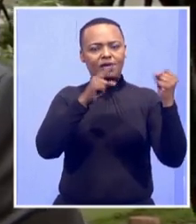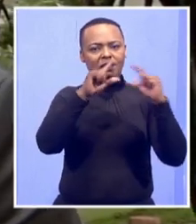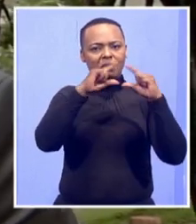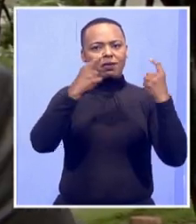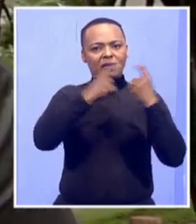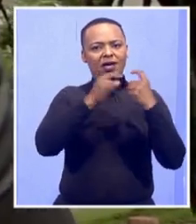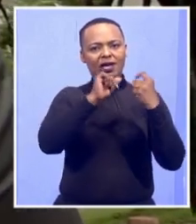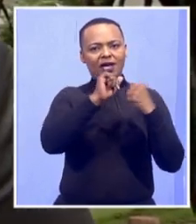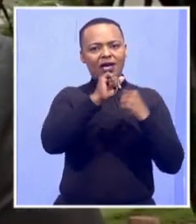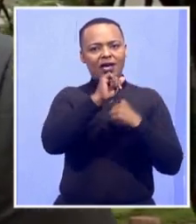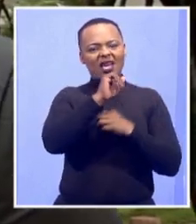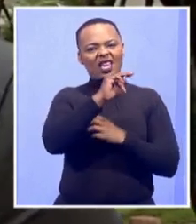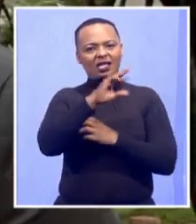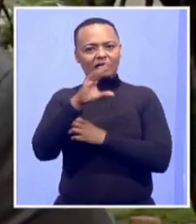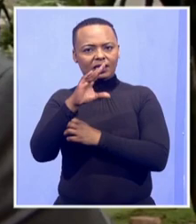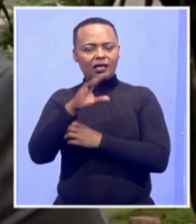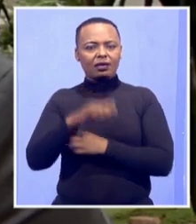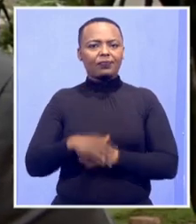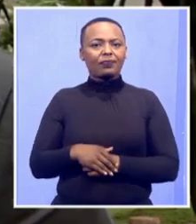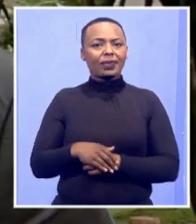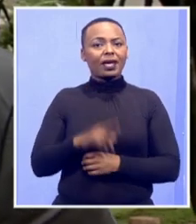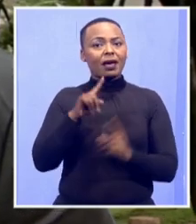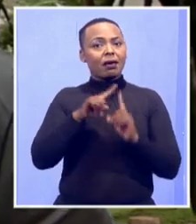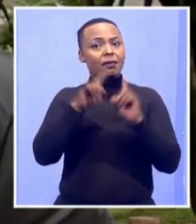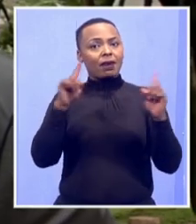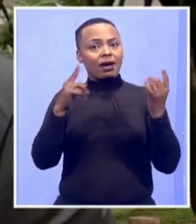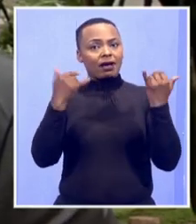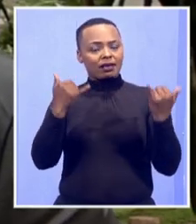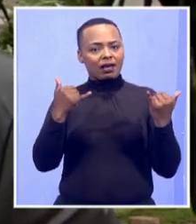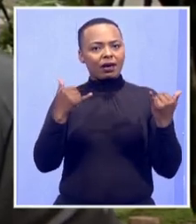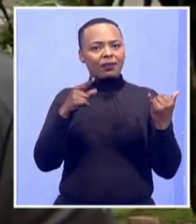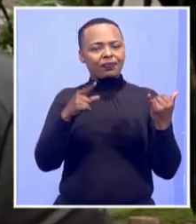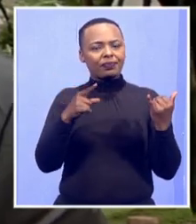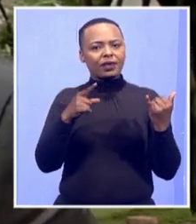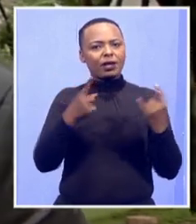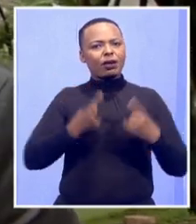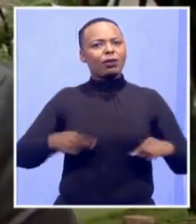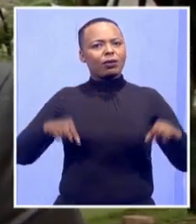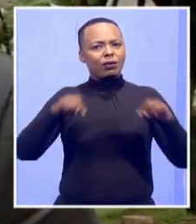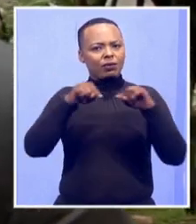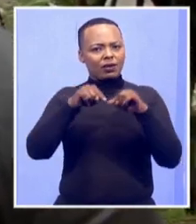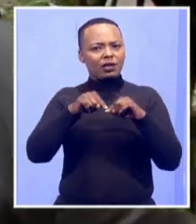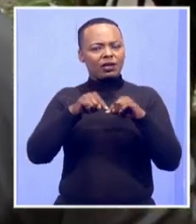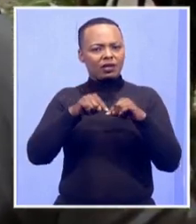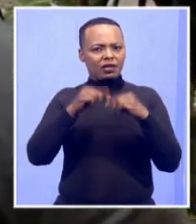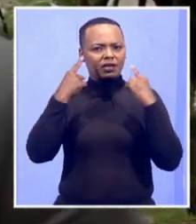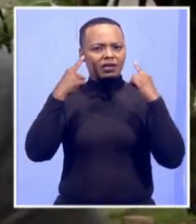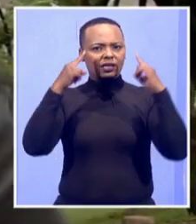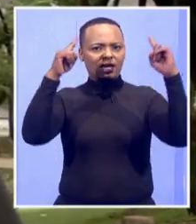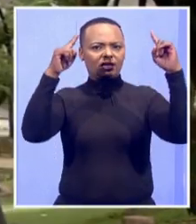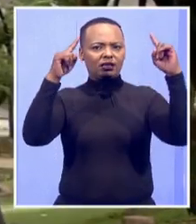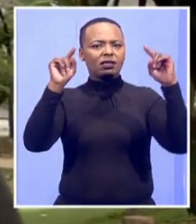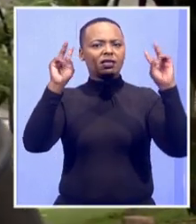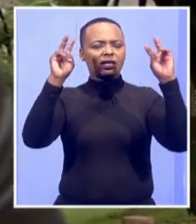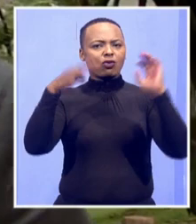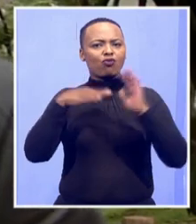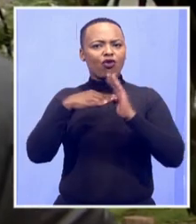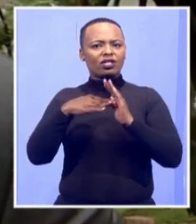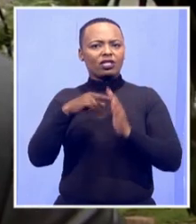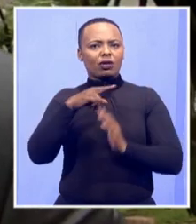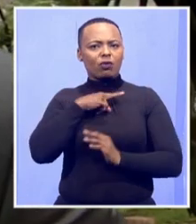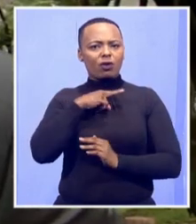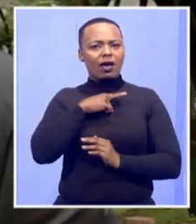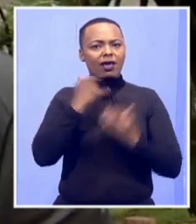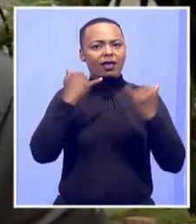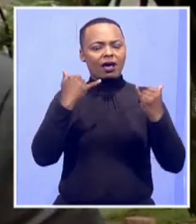But what is fundamentally clear is that we have succeeded in a motion that seeks to isolate those that